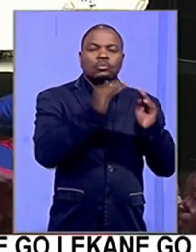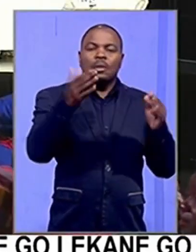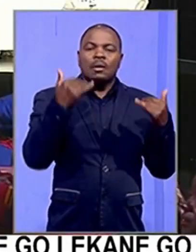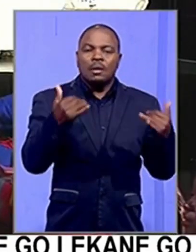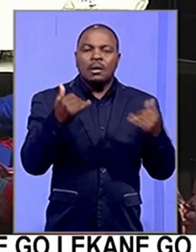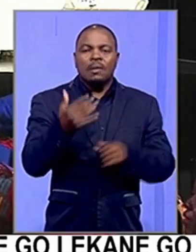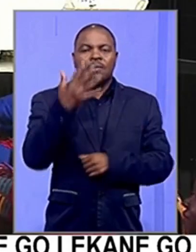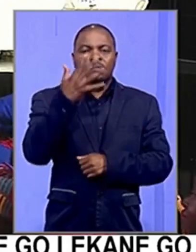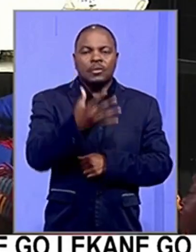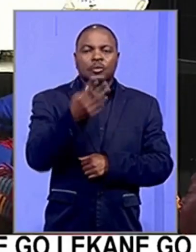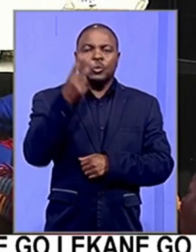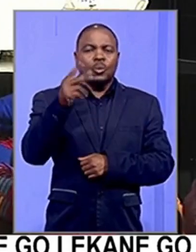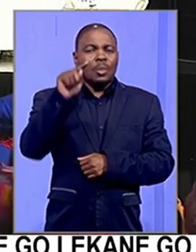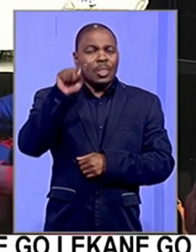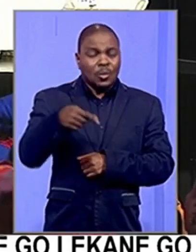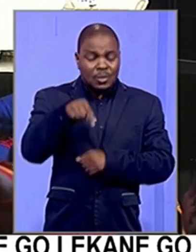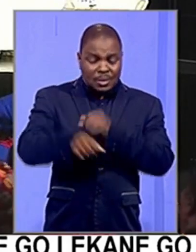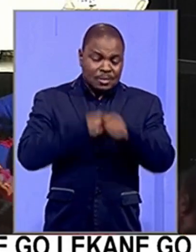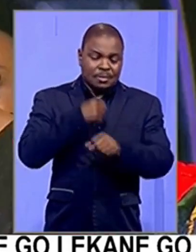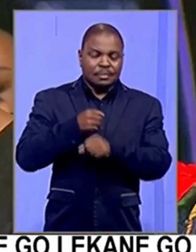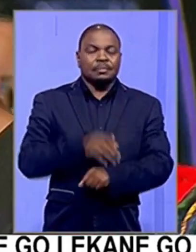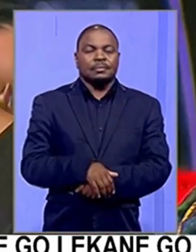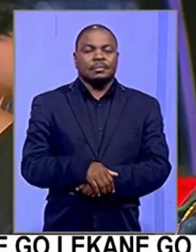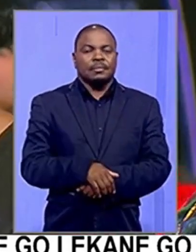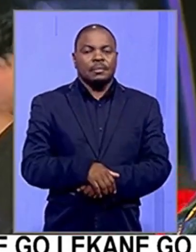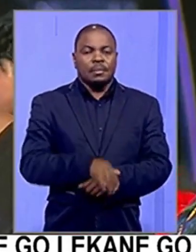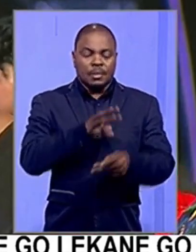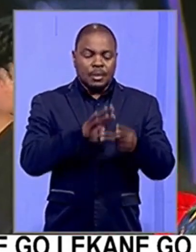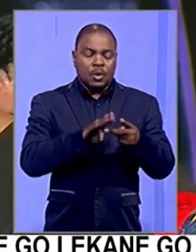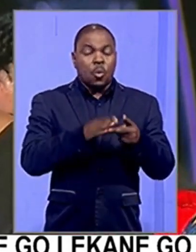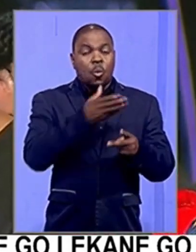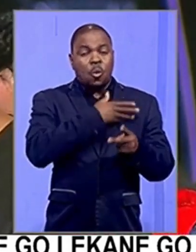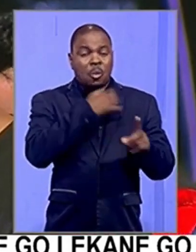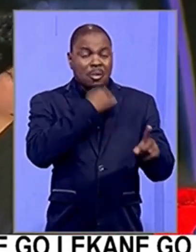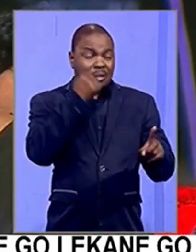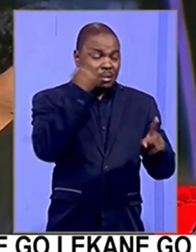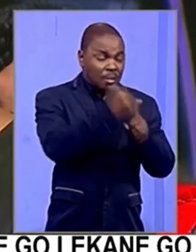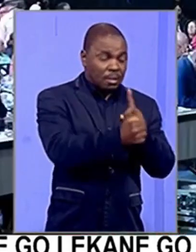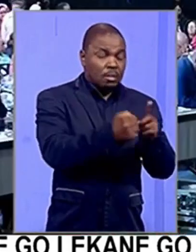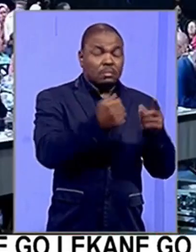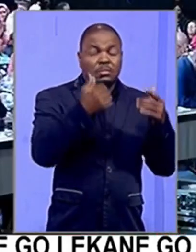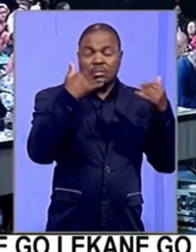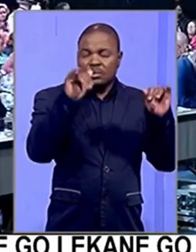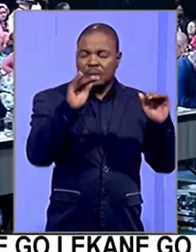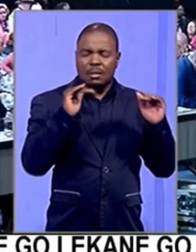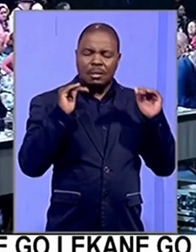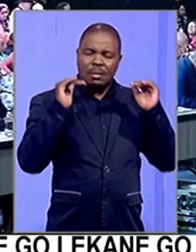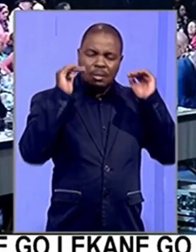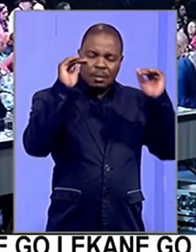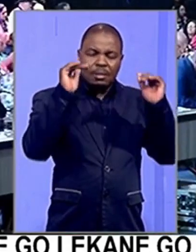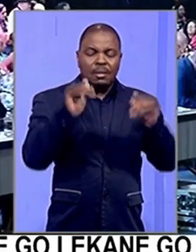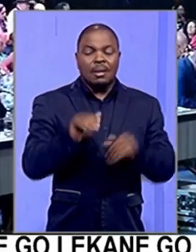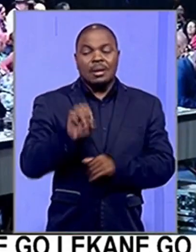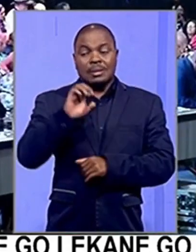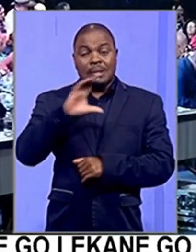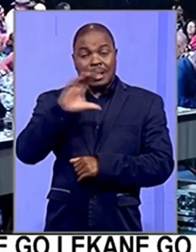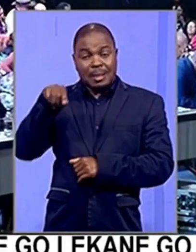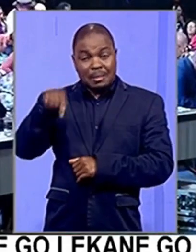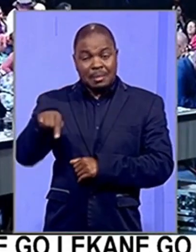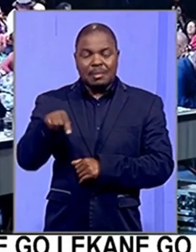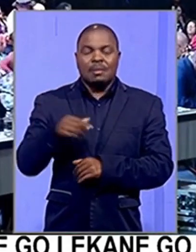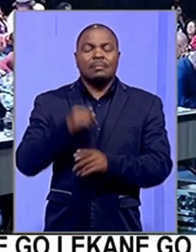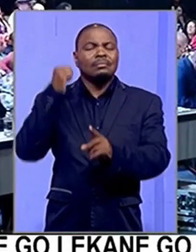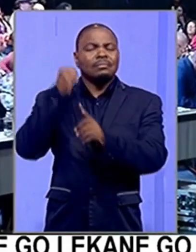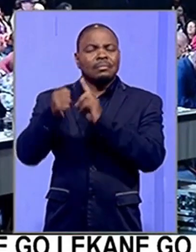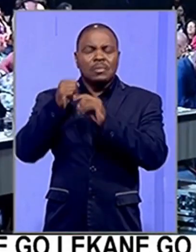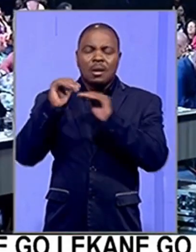le 52 monongwaga. Dipolao tsa basadi di santse di le kwa godimo mme province ya Eastern Cape na le